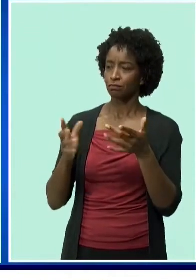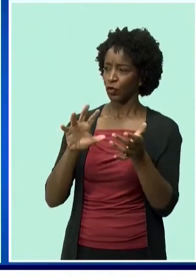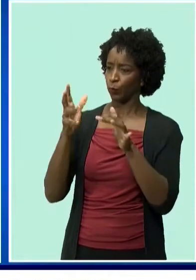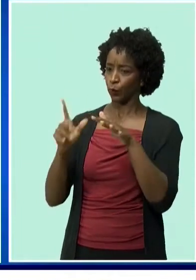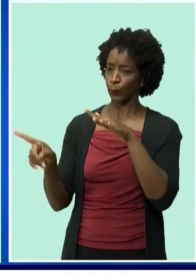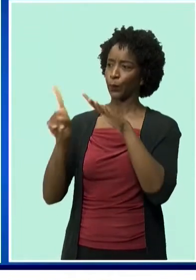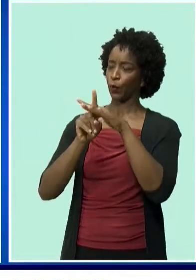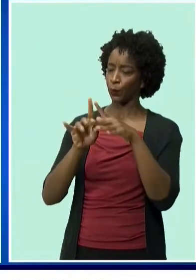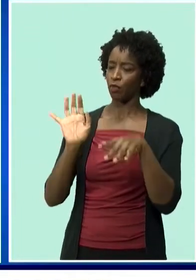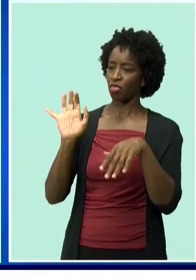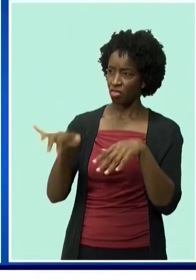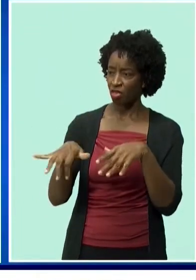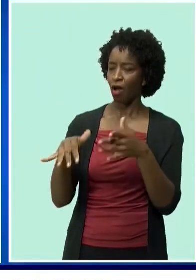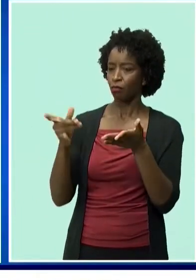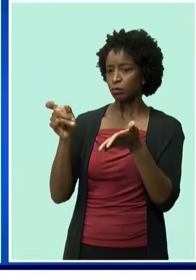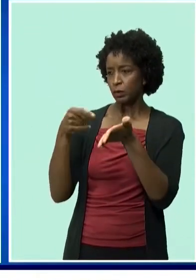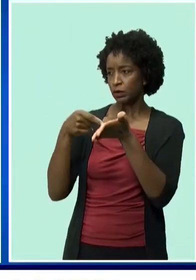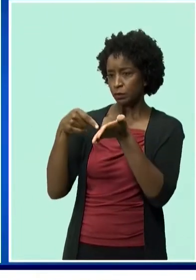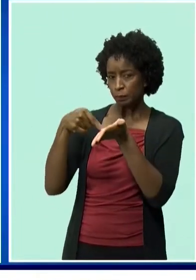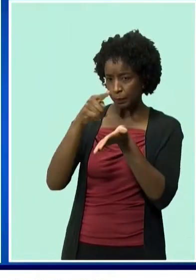actual cost of these